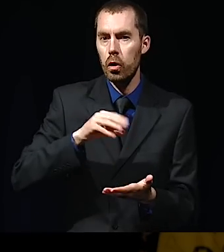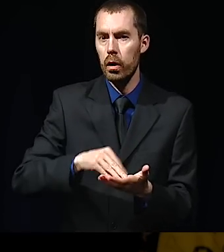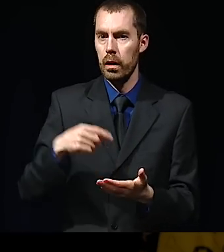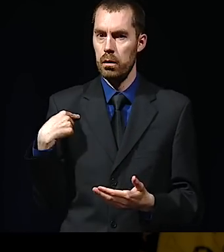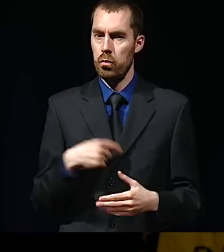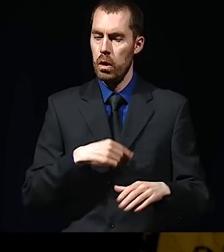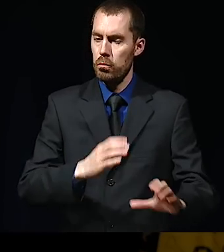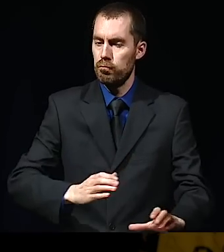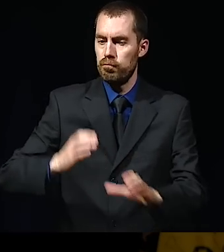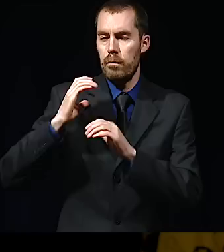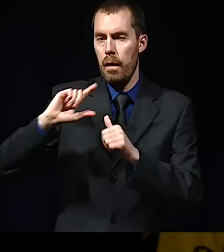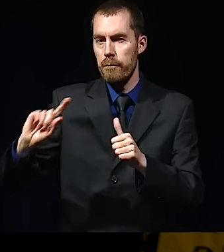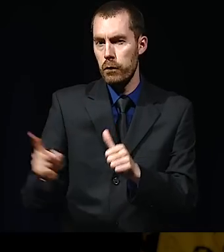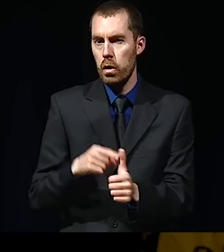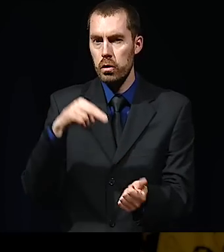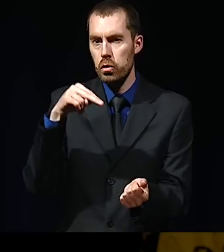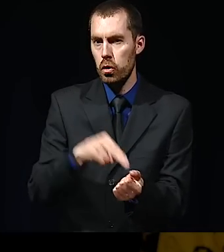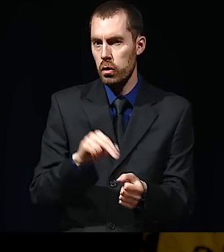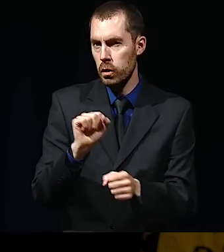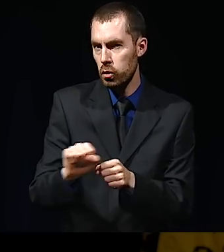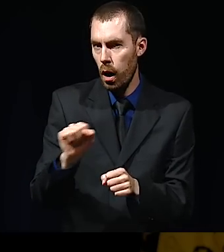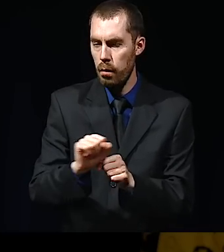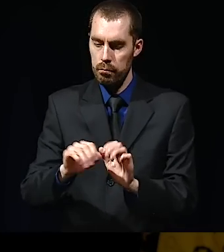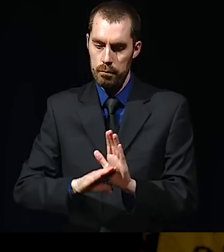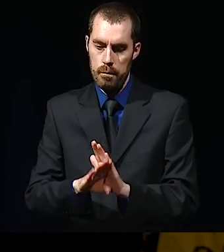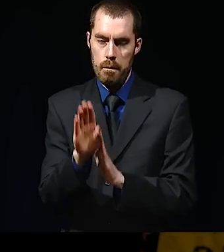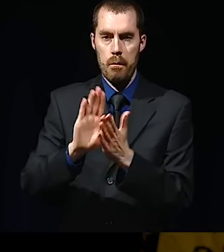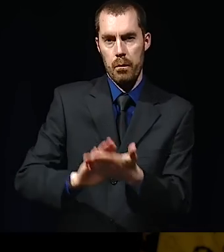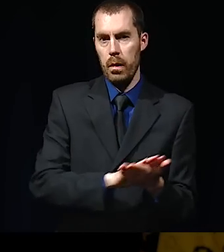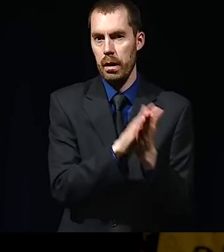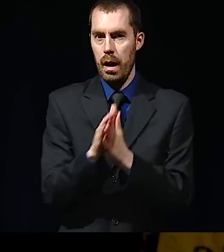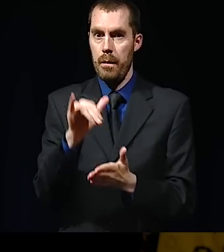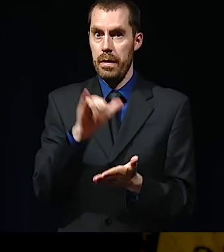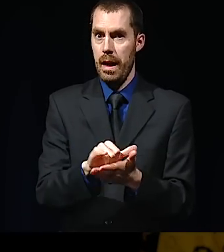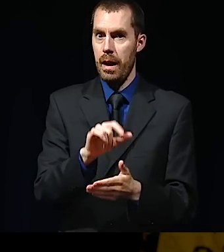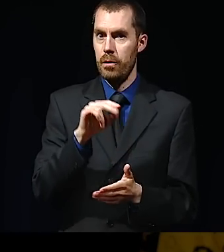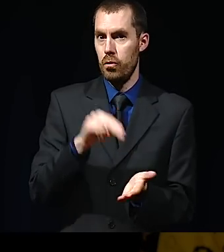first nursing jobs and develop into the nurses we dreamed of becoming.